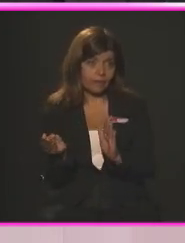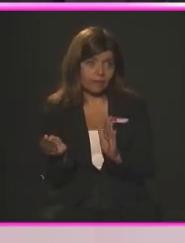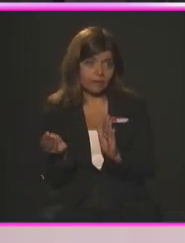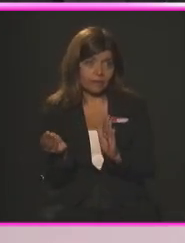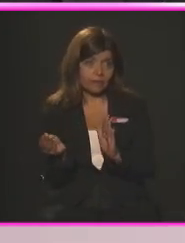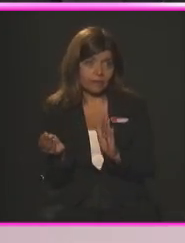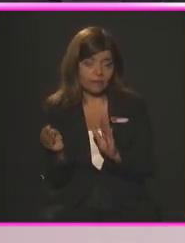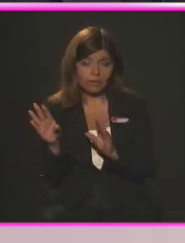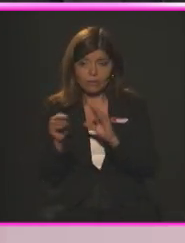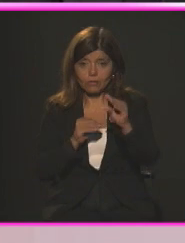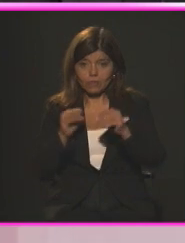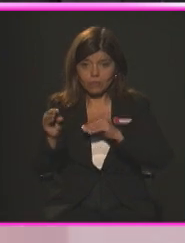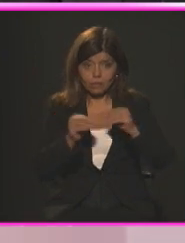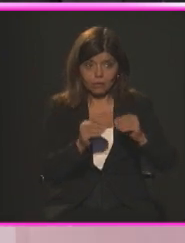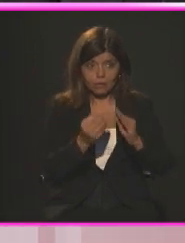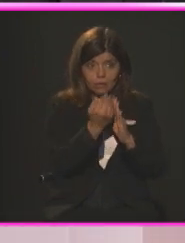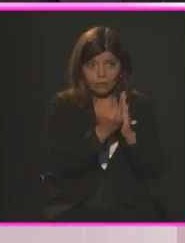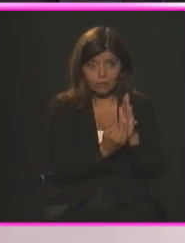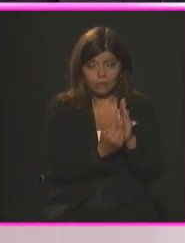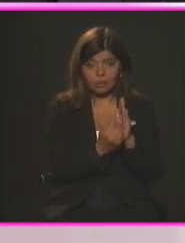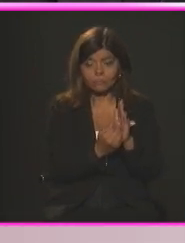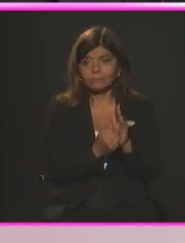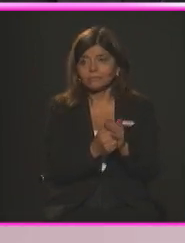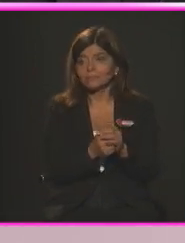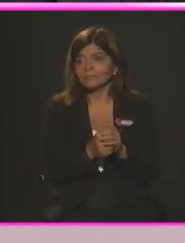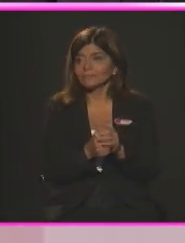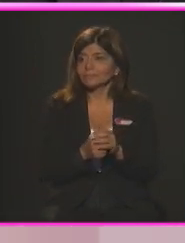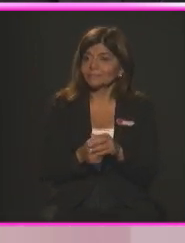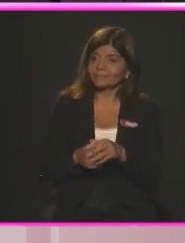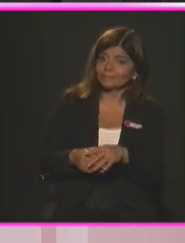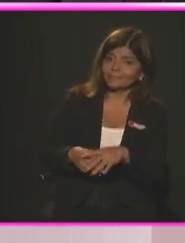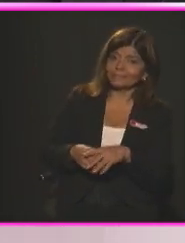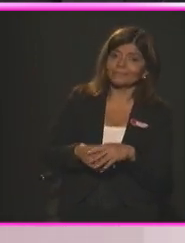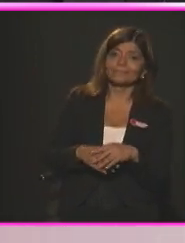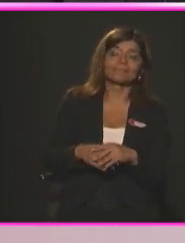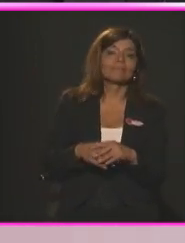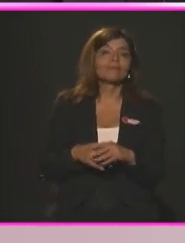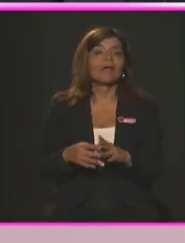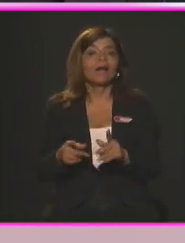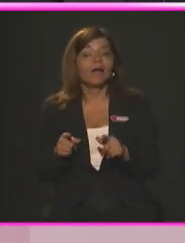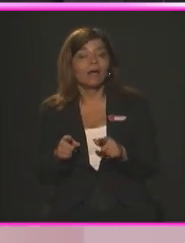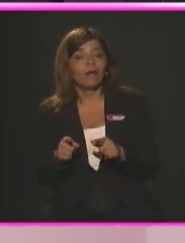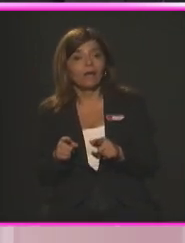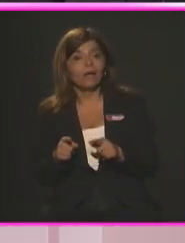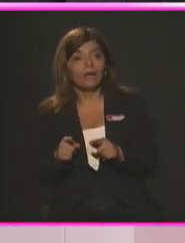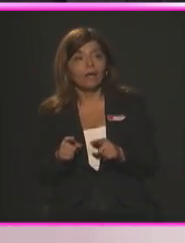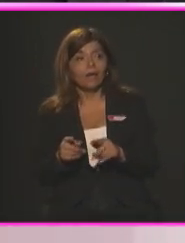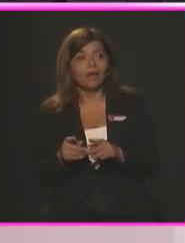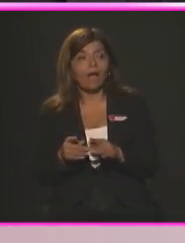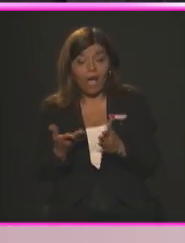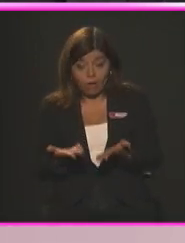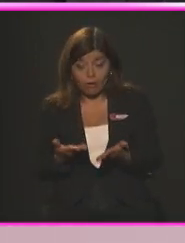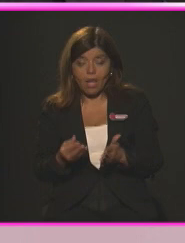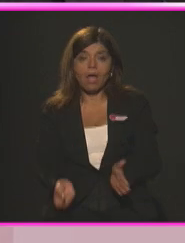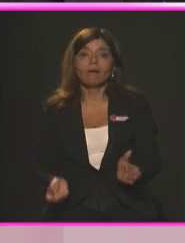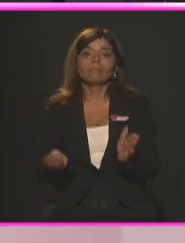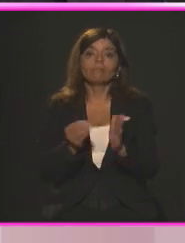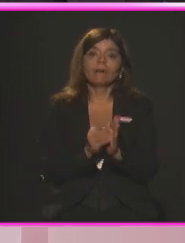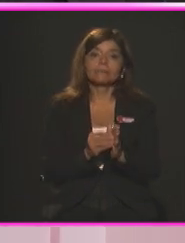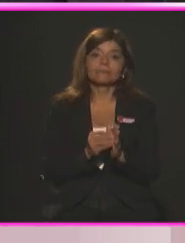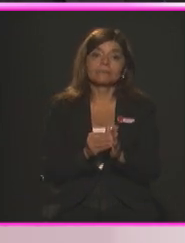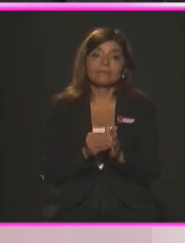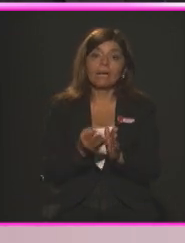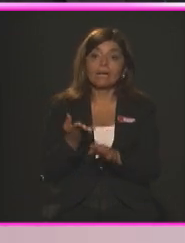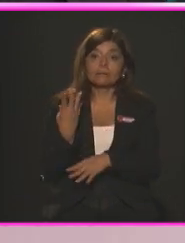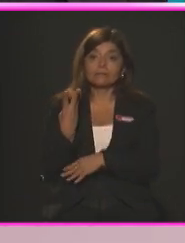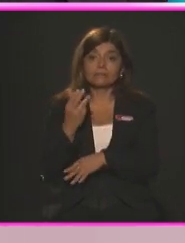16S ribosomal RNA, as had been collected by the whole scientific community over the last 3 decades. And we